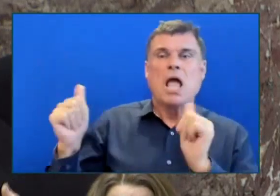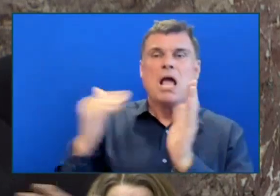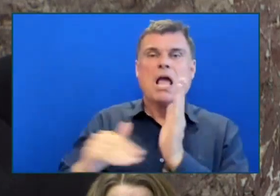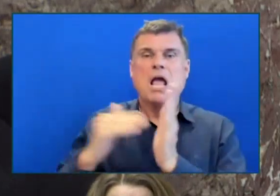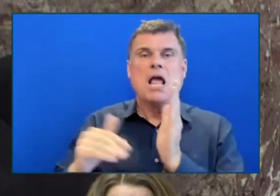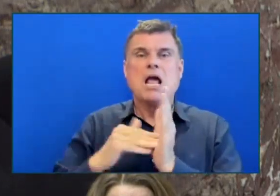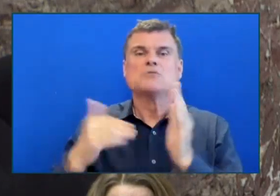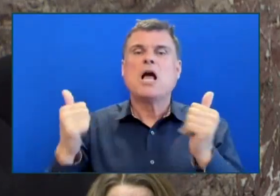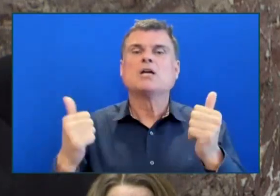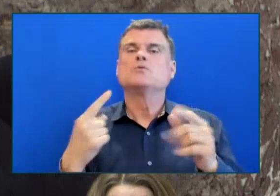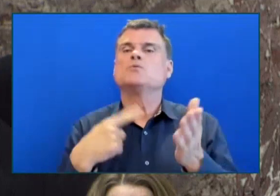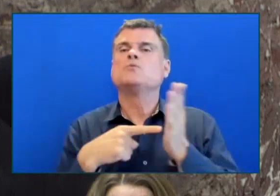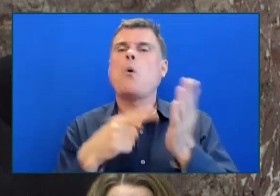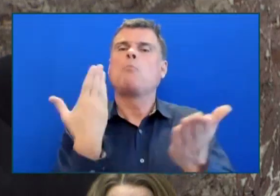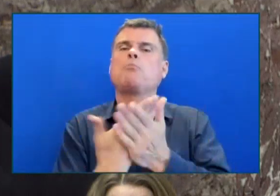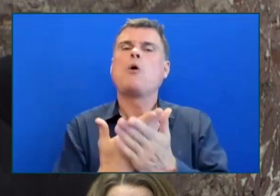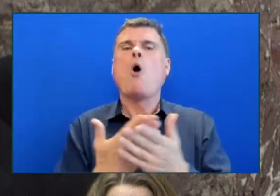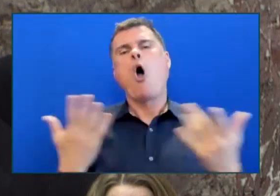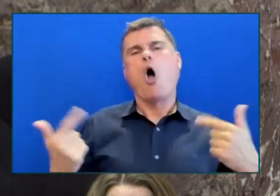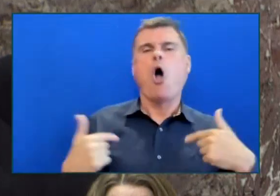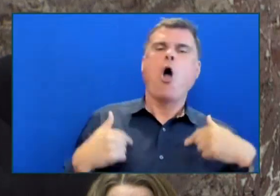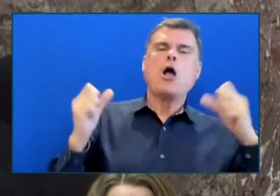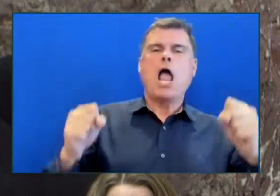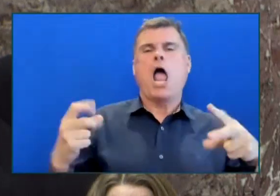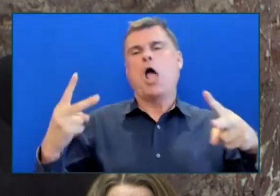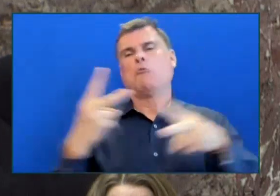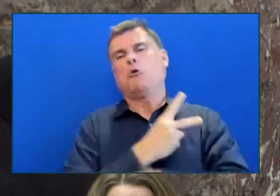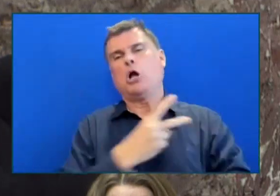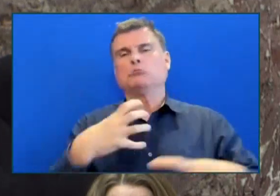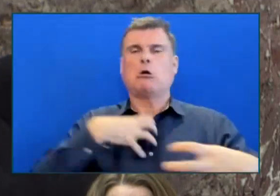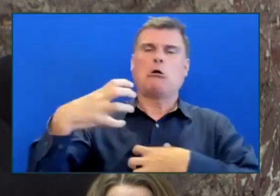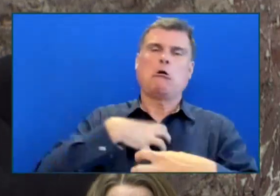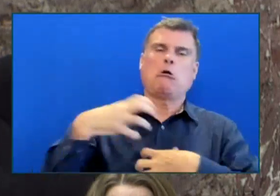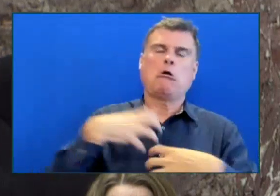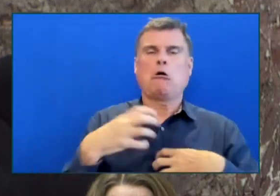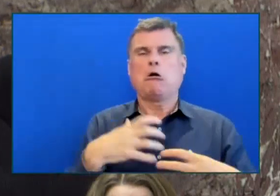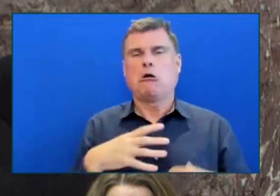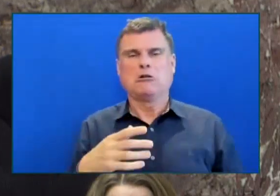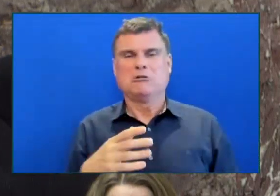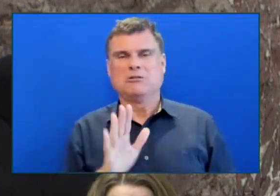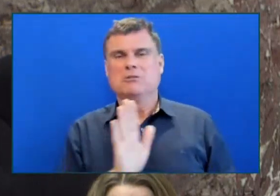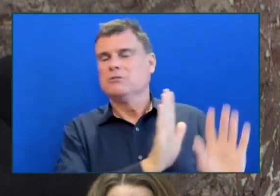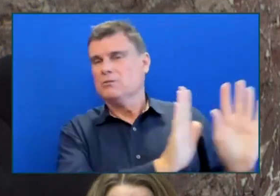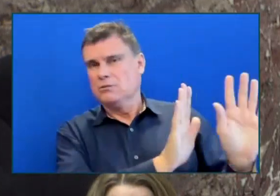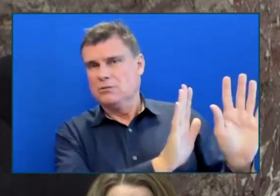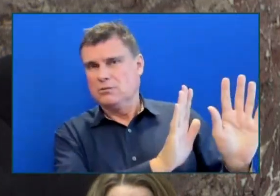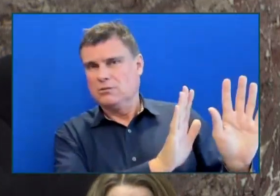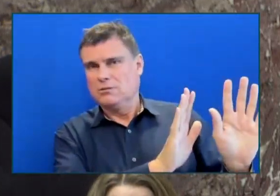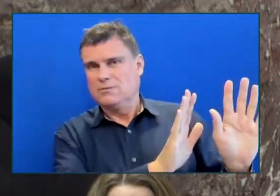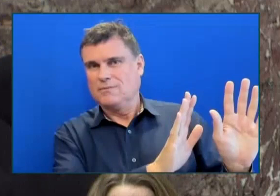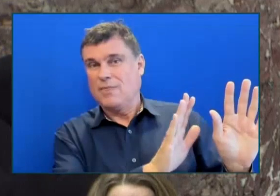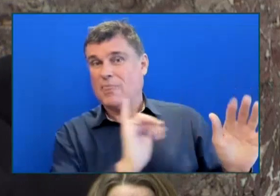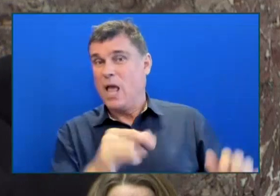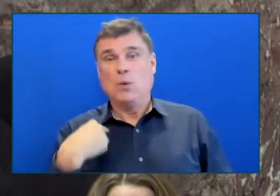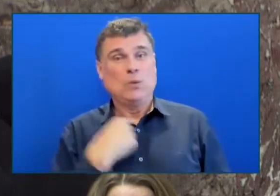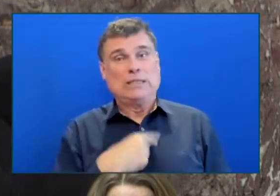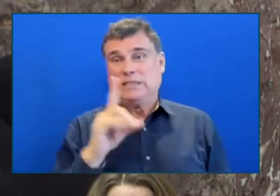than another party, Honourable Speaker. That's what we did in BC. We put together a system